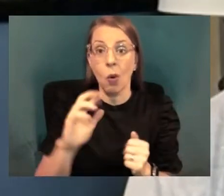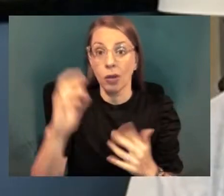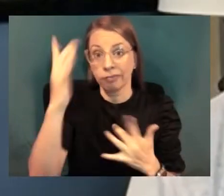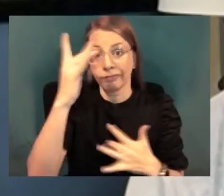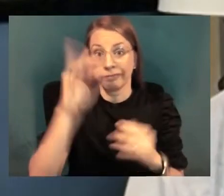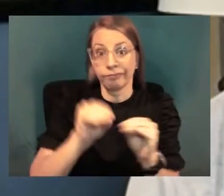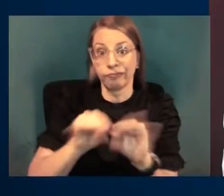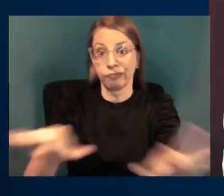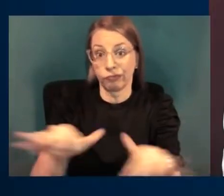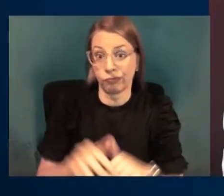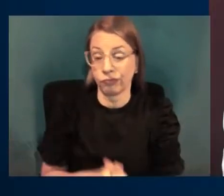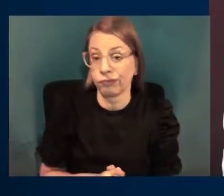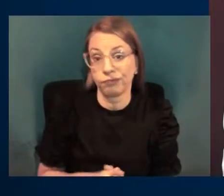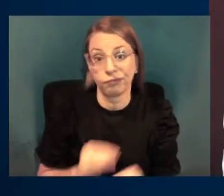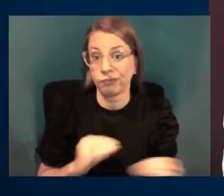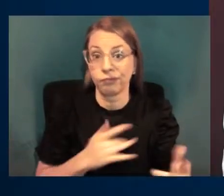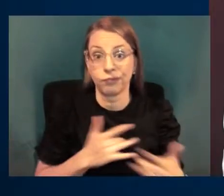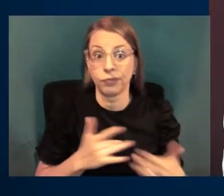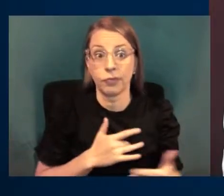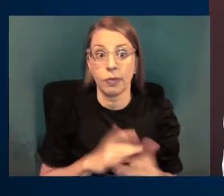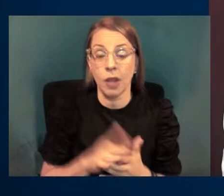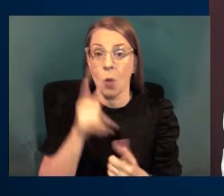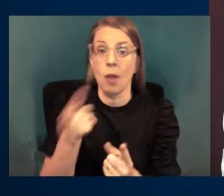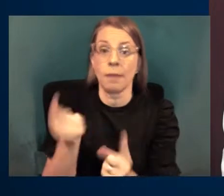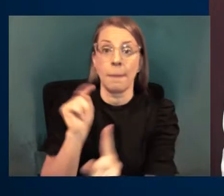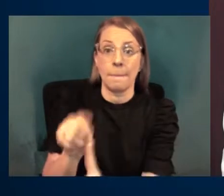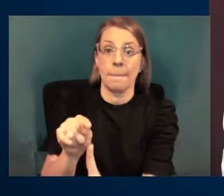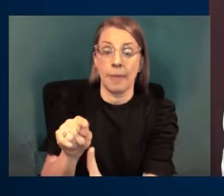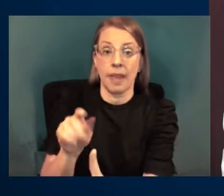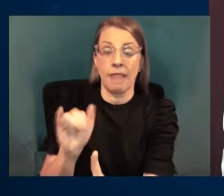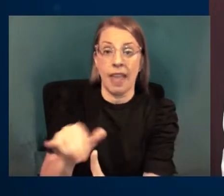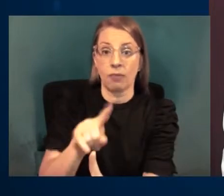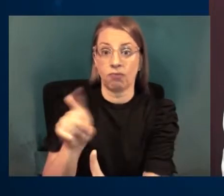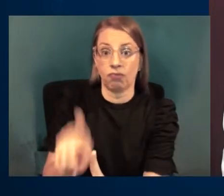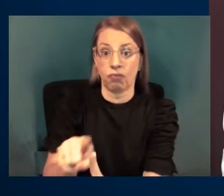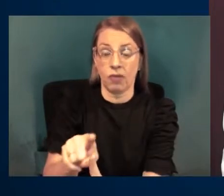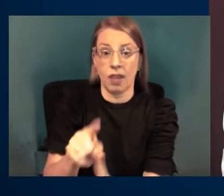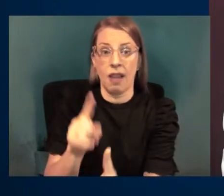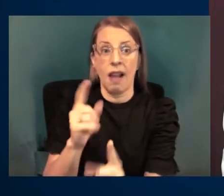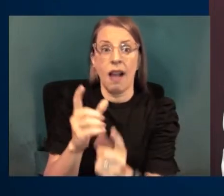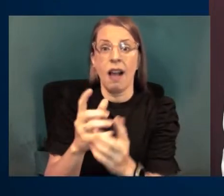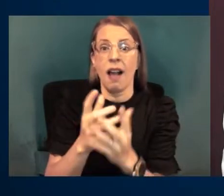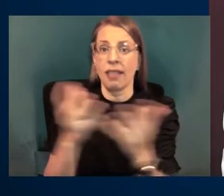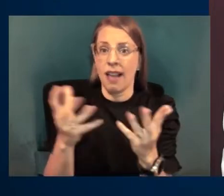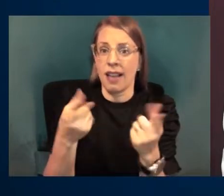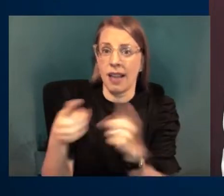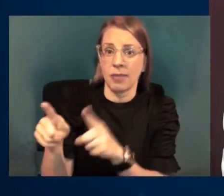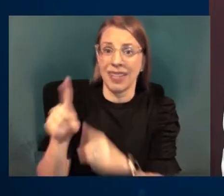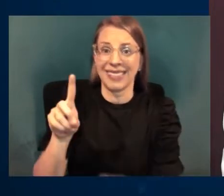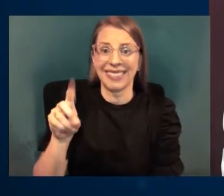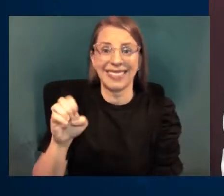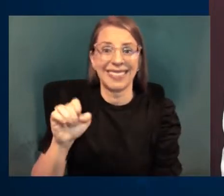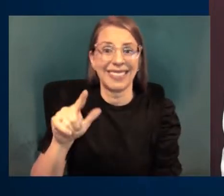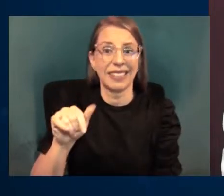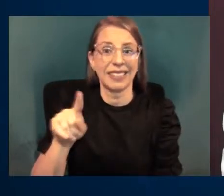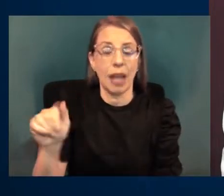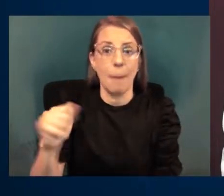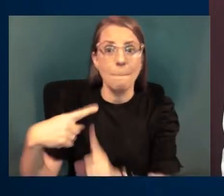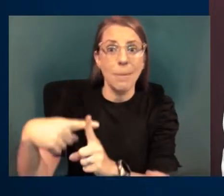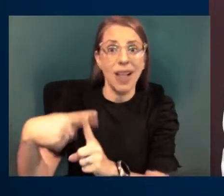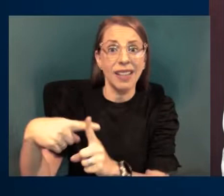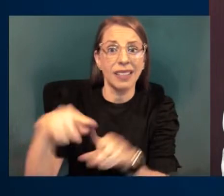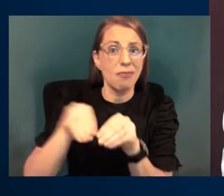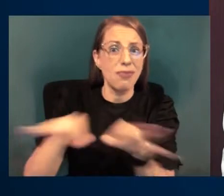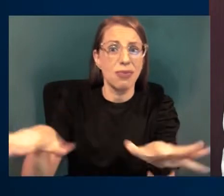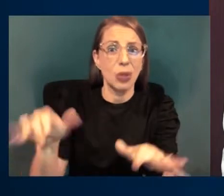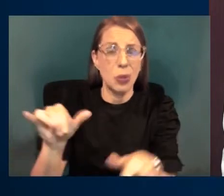coronavirus. Yeah, we're going to come back to that question in just a minute because lots of stuff kind of going on around the Delta thing, and now the Delta Plus out there in India too.